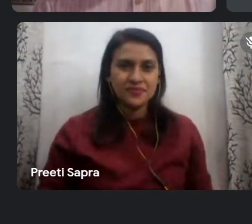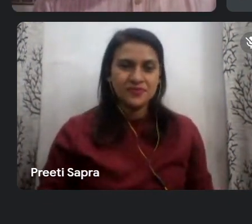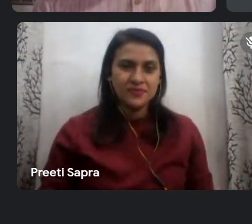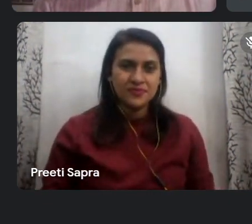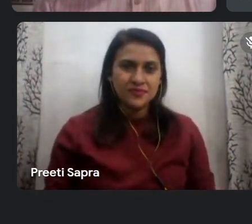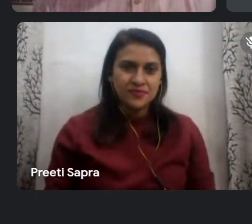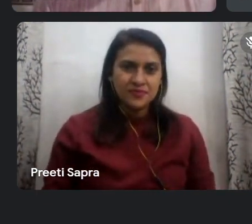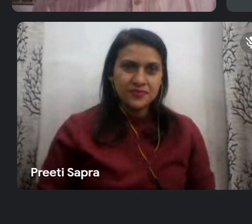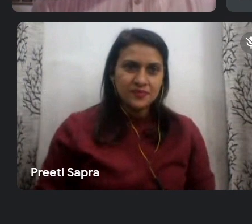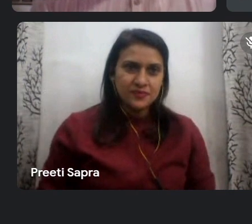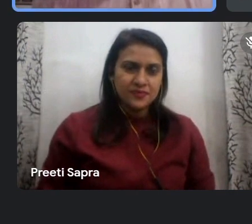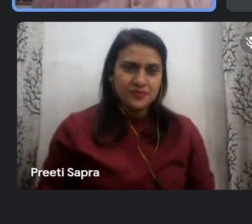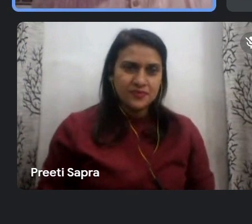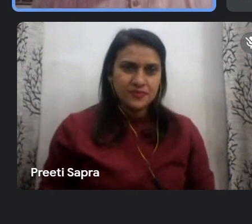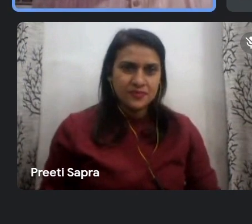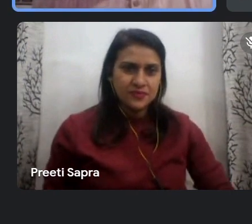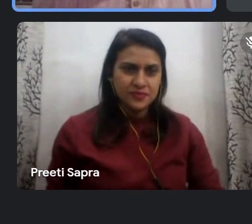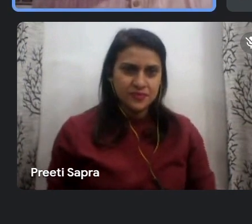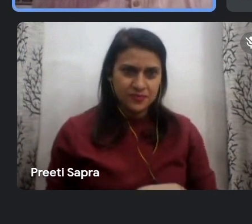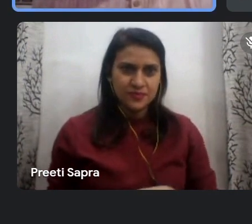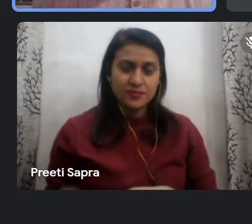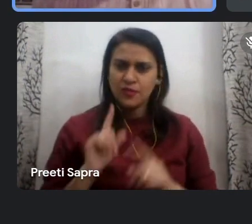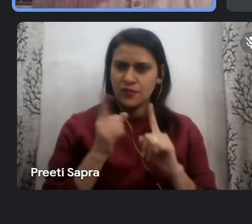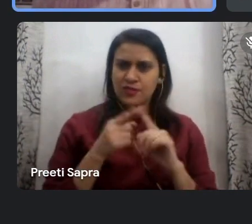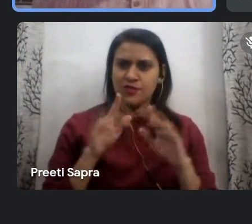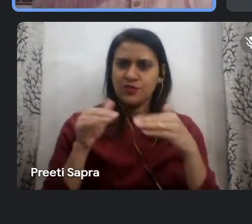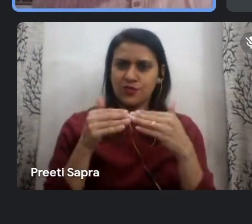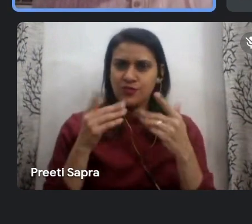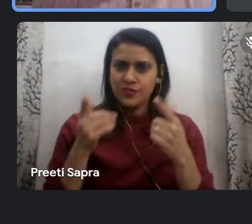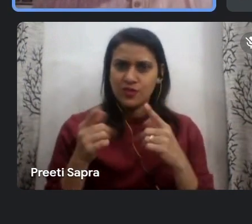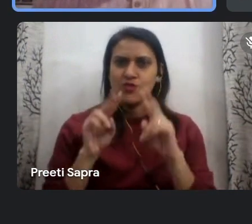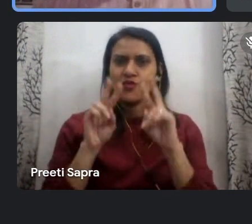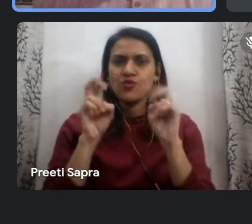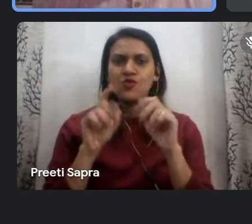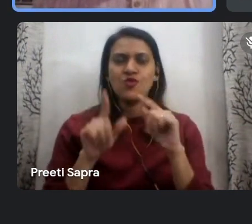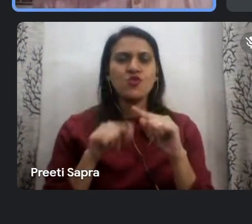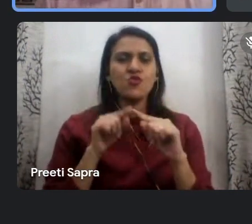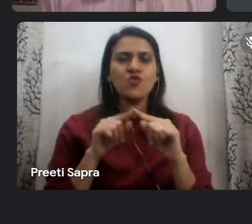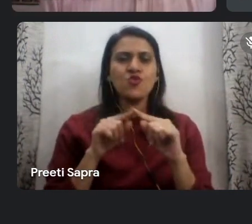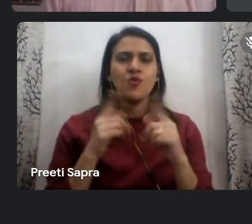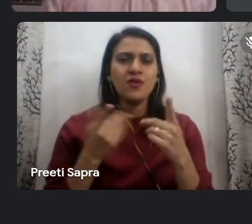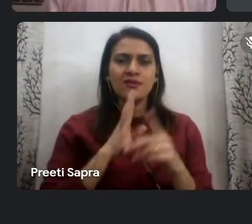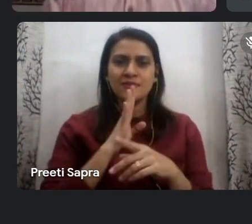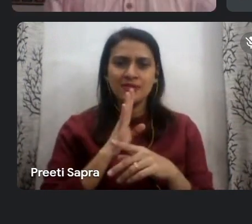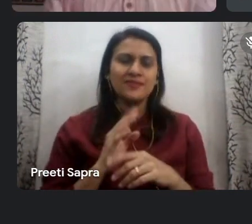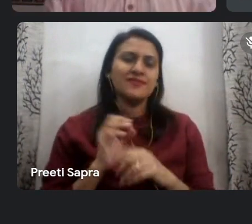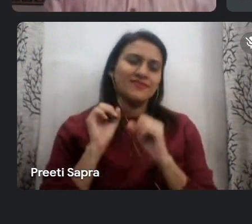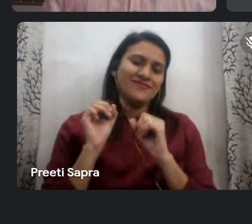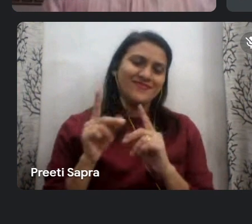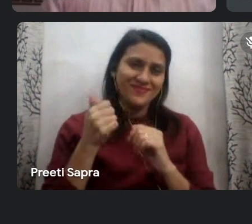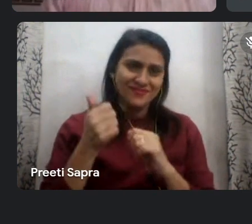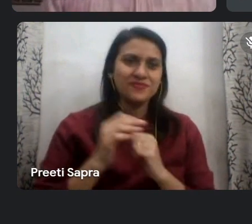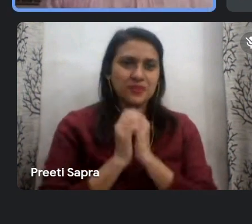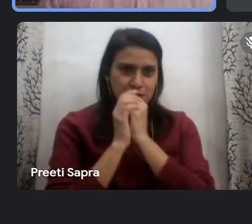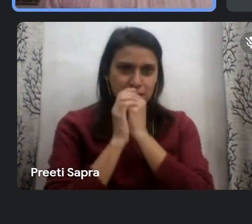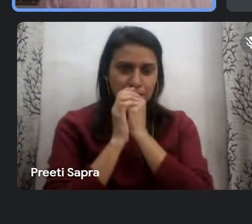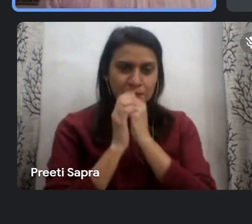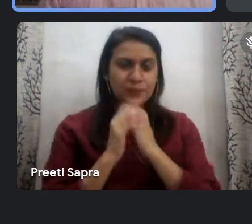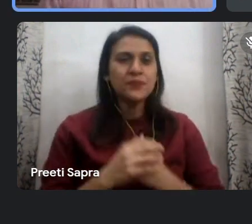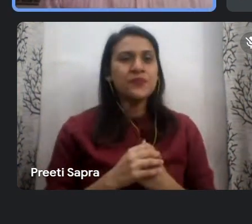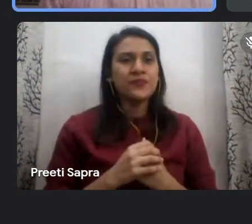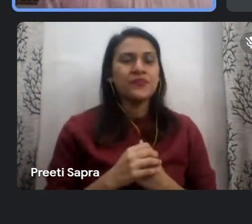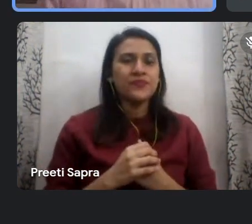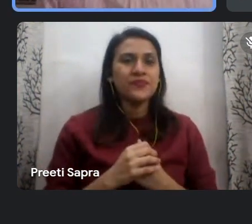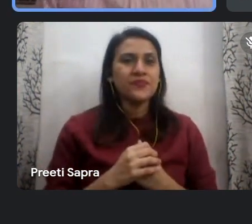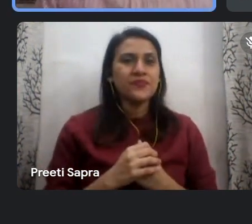fine. Yeah. Can I introduce you and the topic that you're talking, and then maybe? Please Oh, go ahead. thanks, Please. thanks, Pratik. All right.